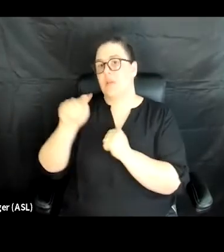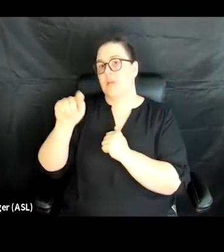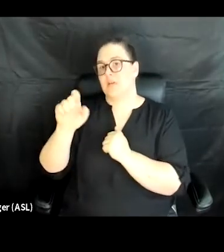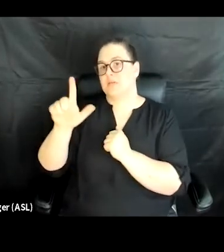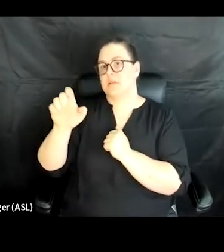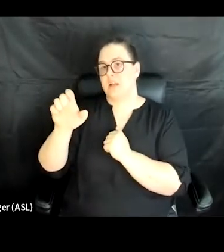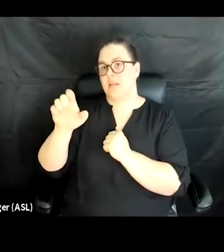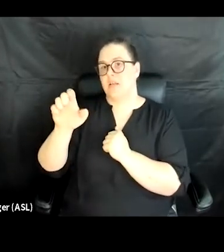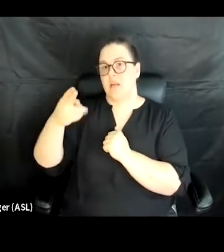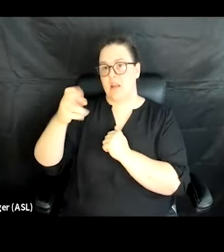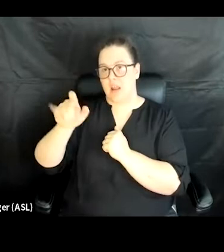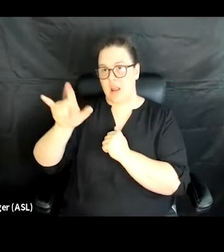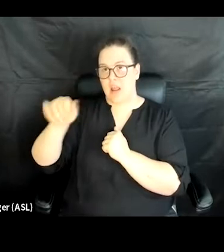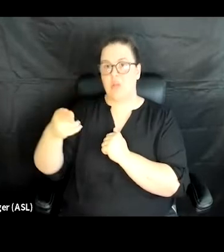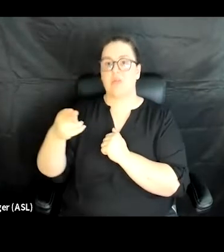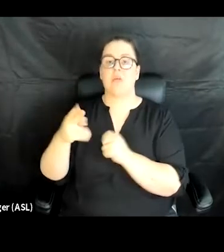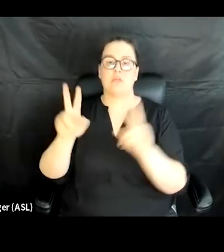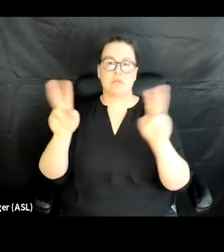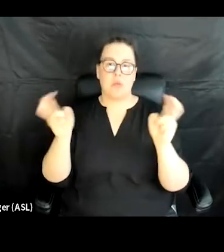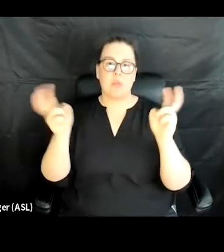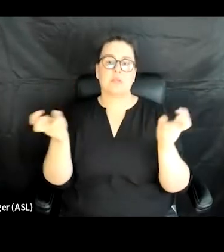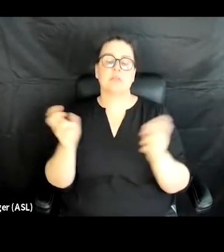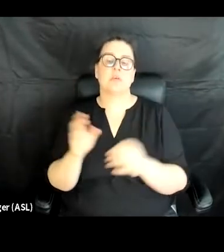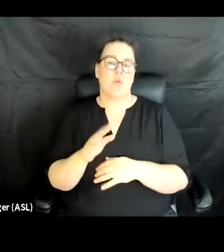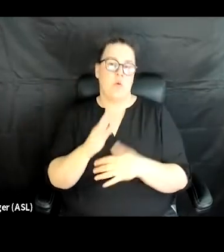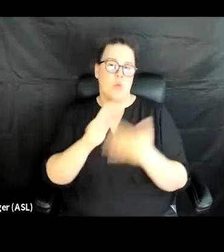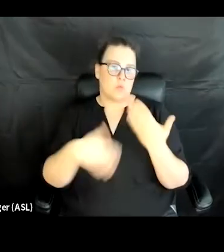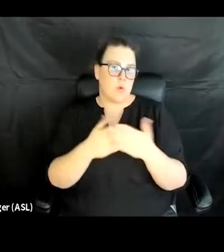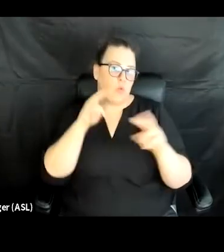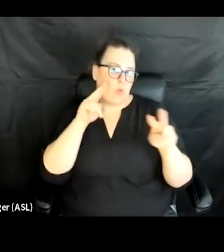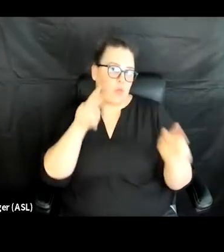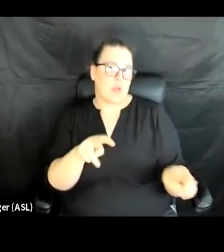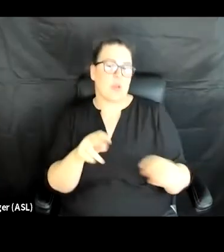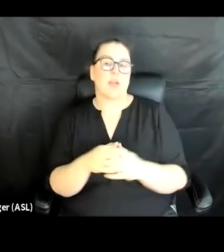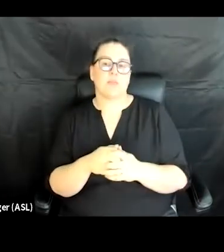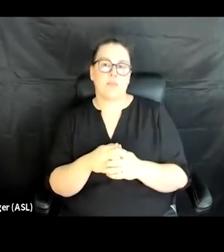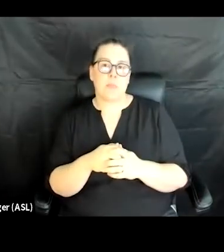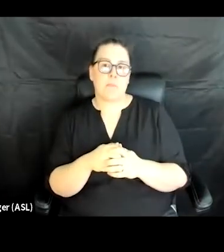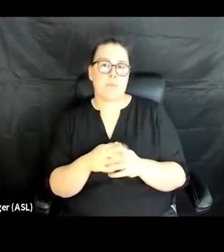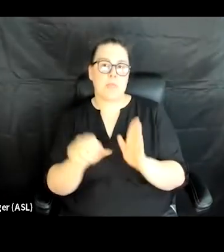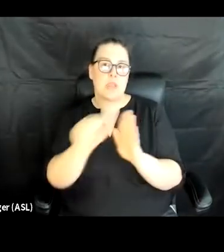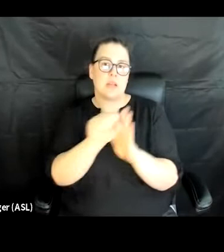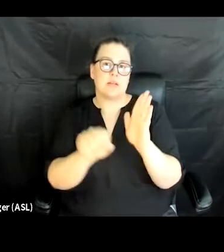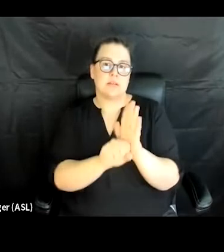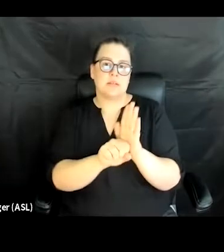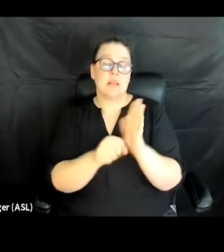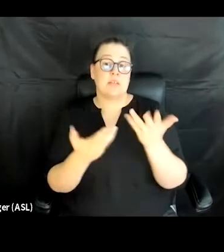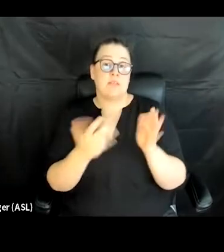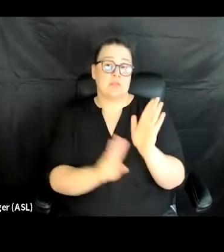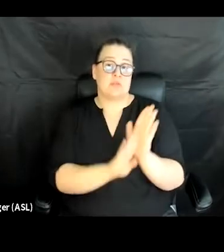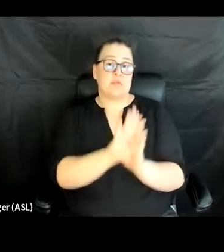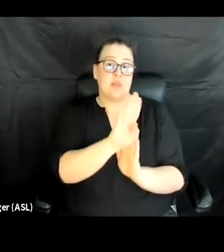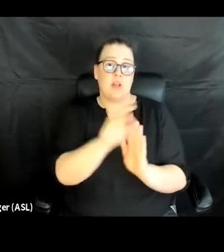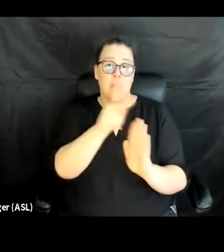topics. So these are all the issues that we're looking at, and states have developed policies